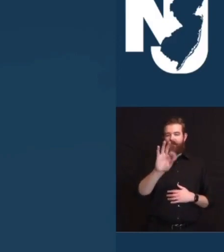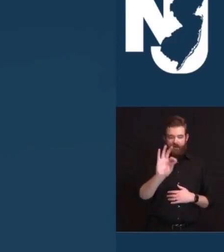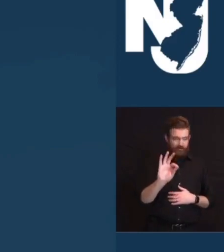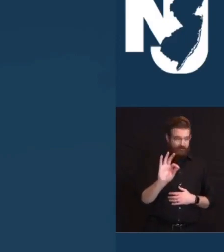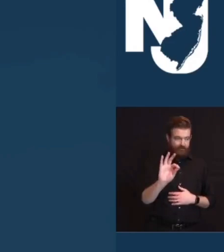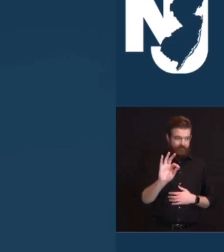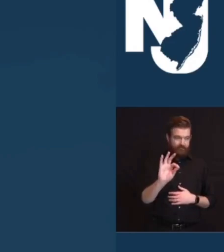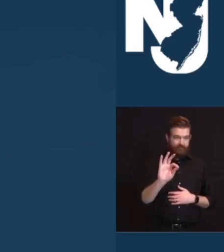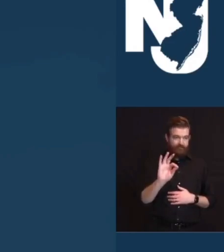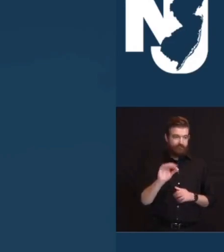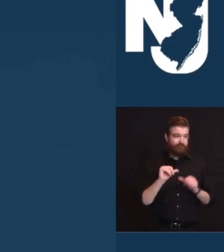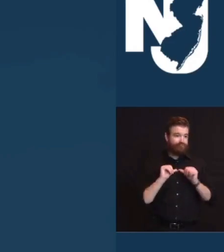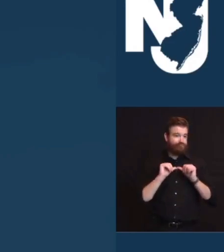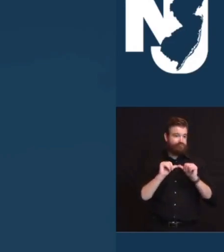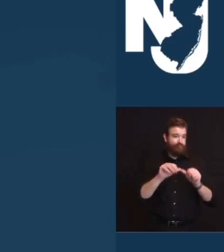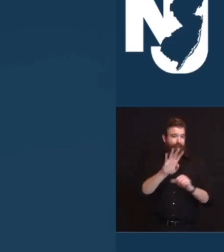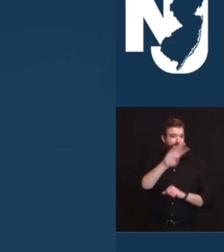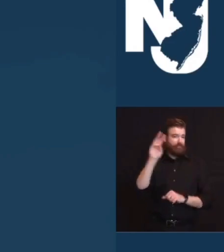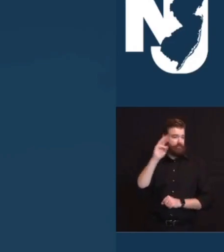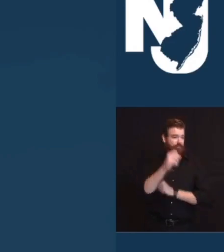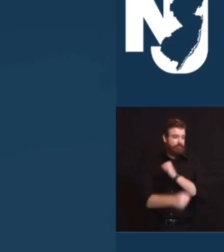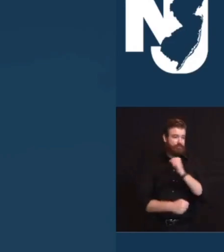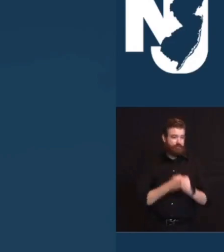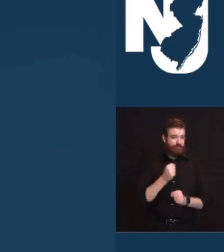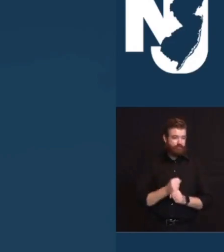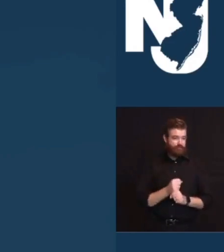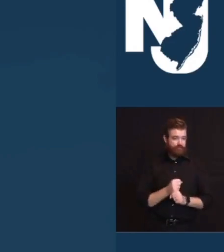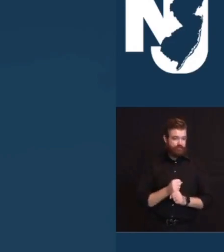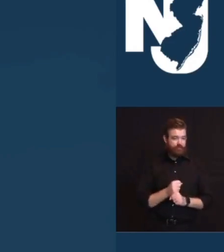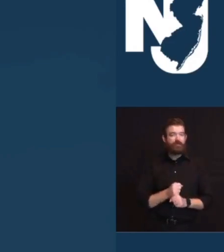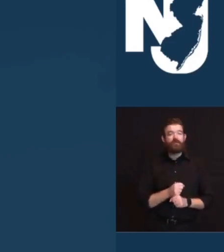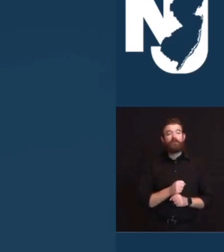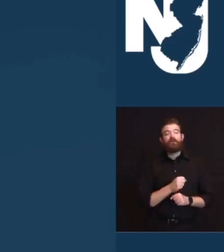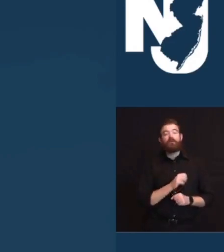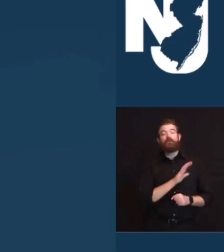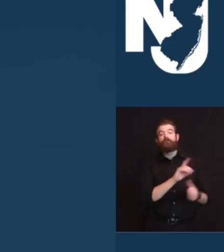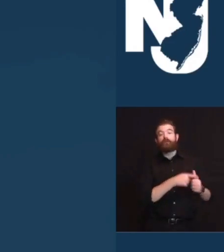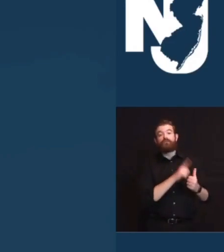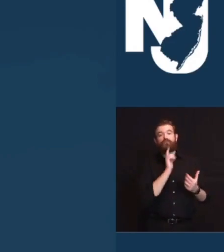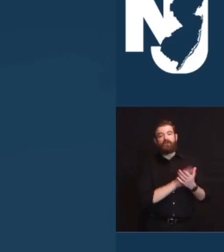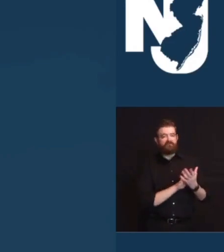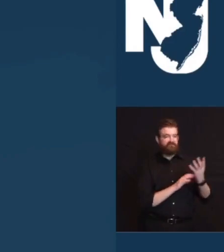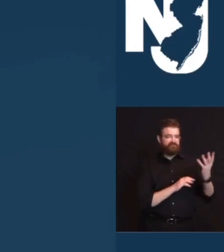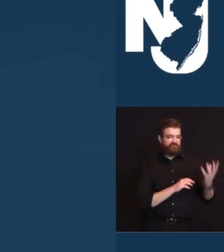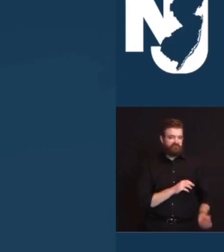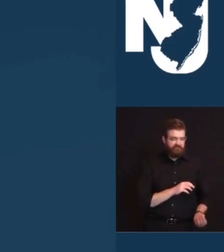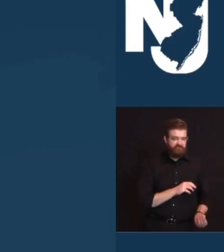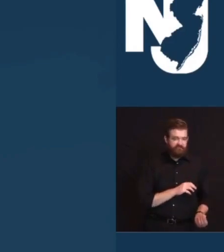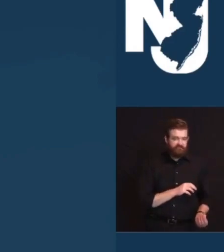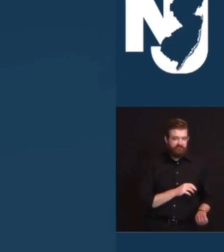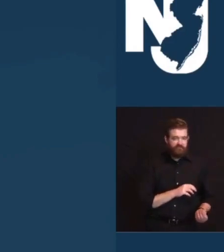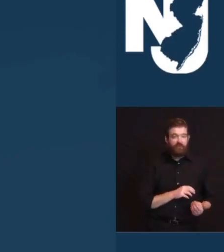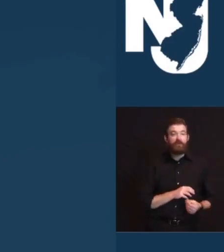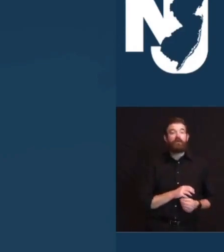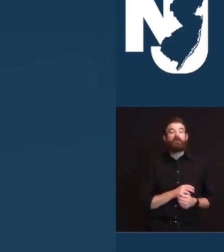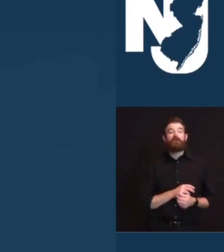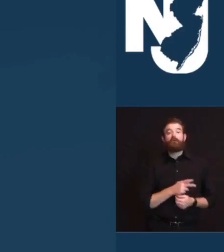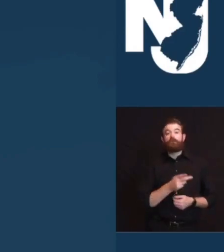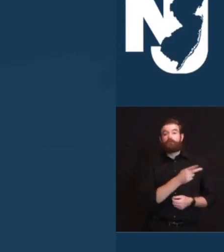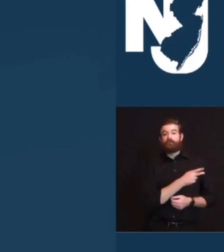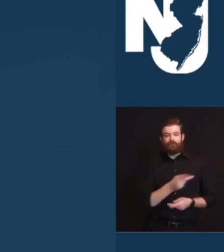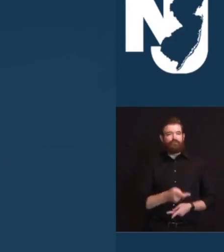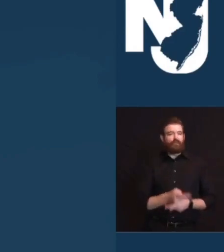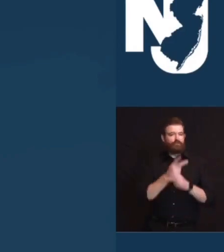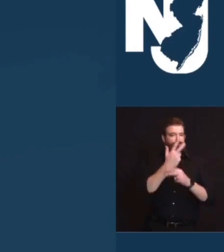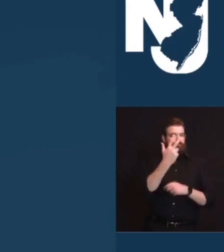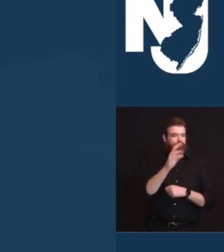marriage before her passing. Together, Mel and Selma would raise 3 children, and they are right there behind him,